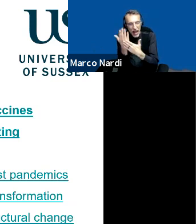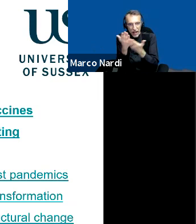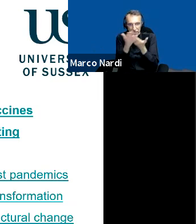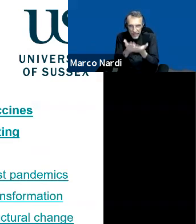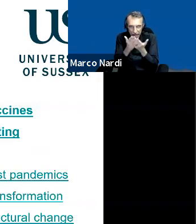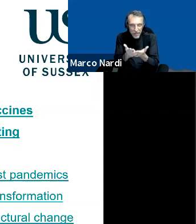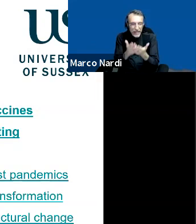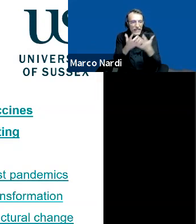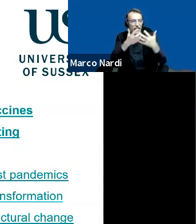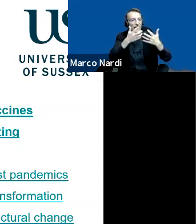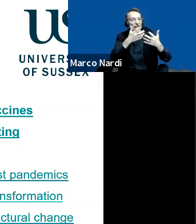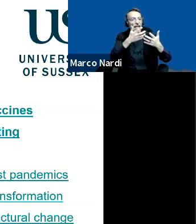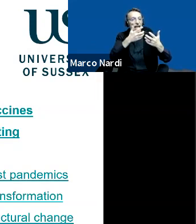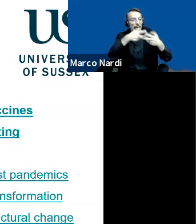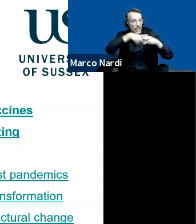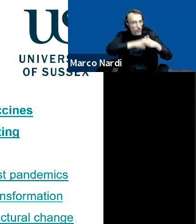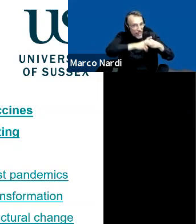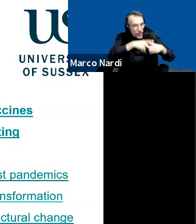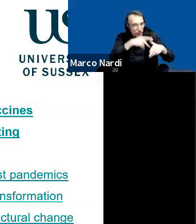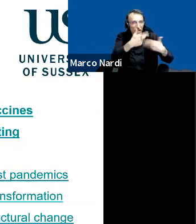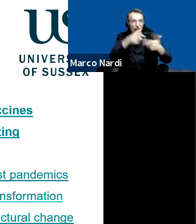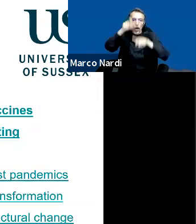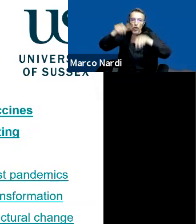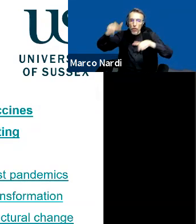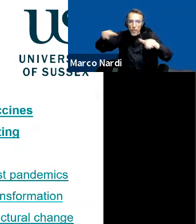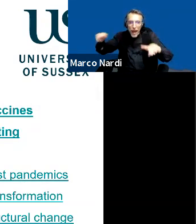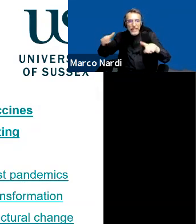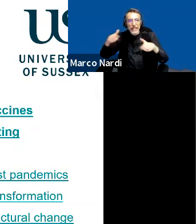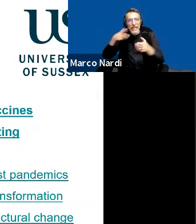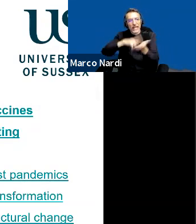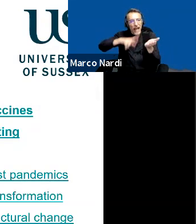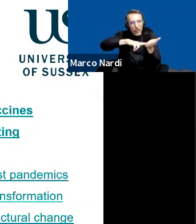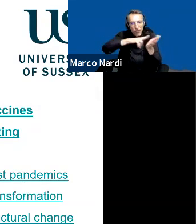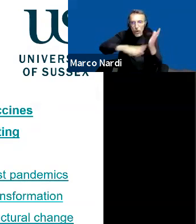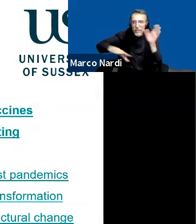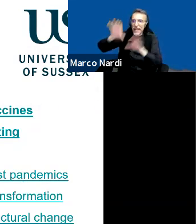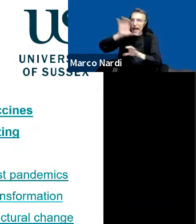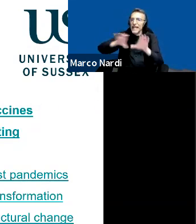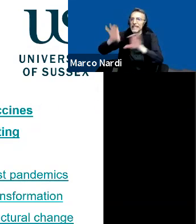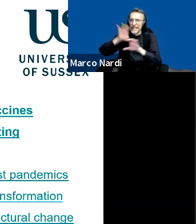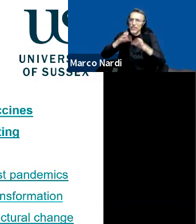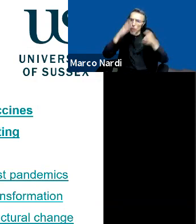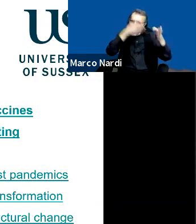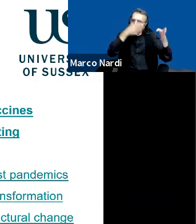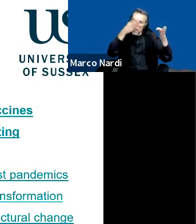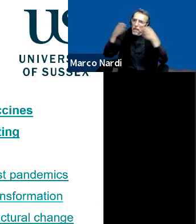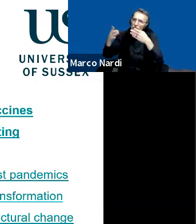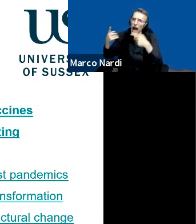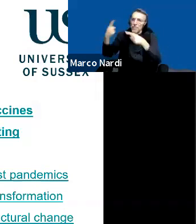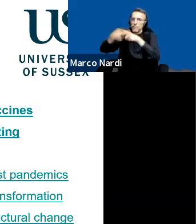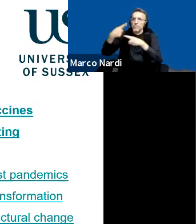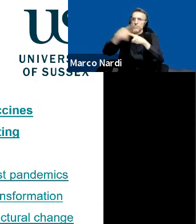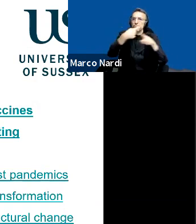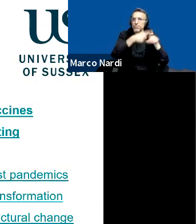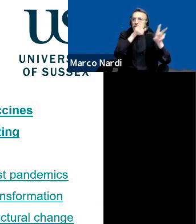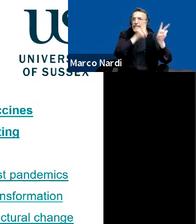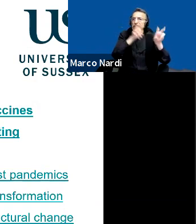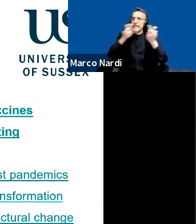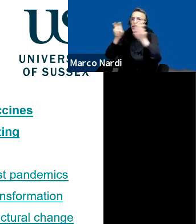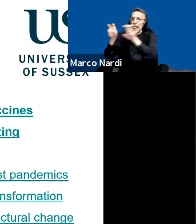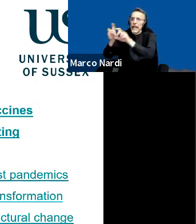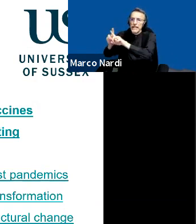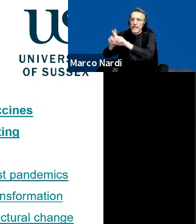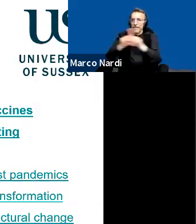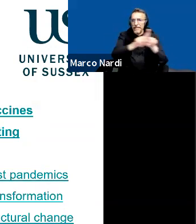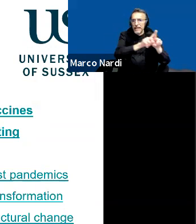engineering, humanities, many of the natural sciences. So it's quite radically interdisciplinary, and also, which makes it